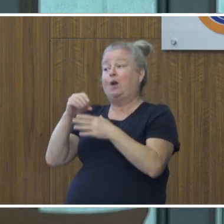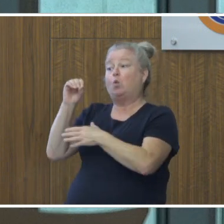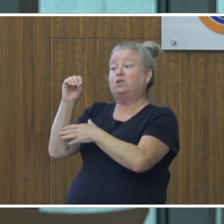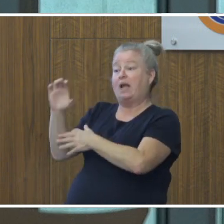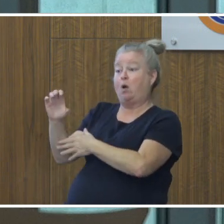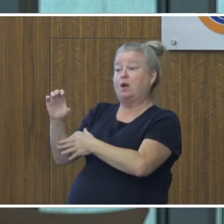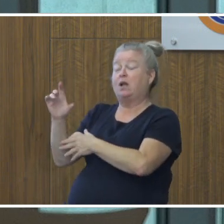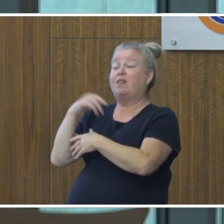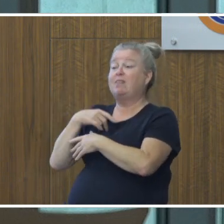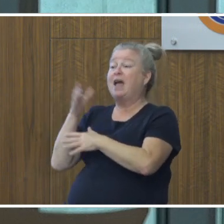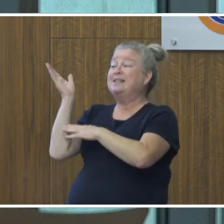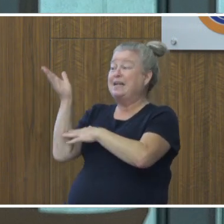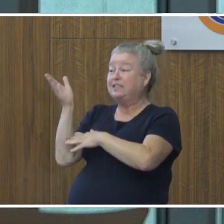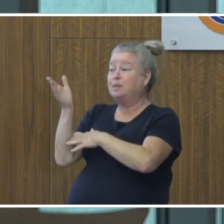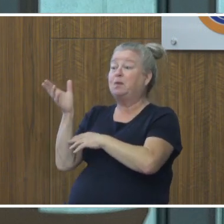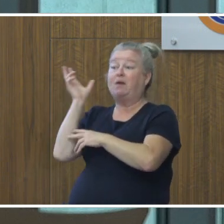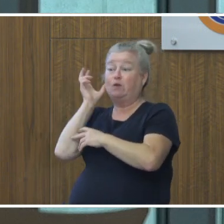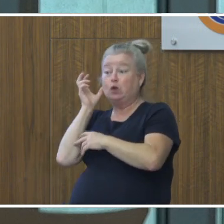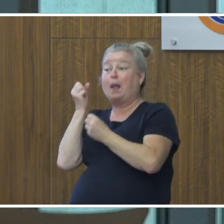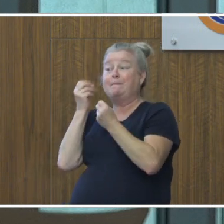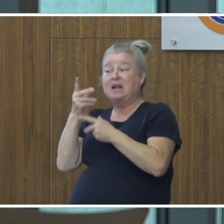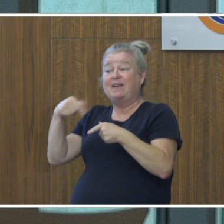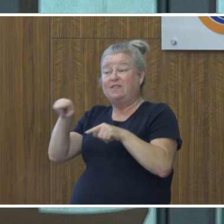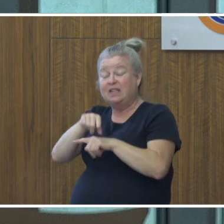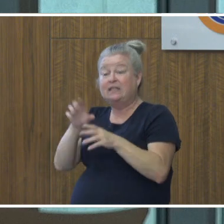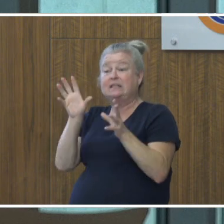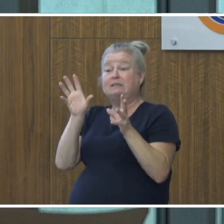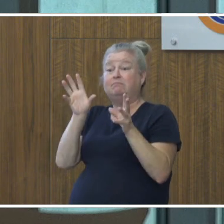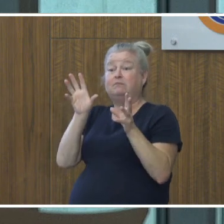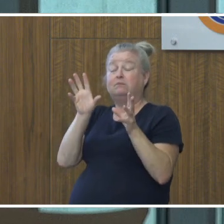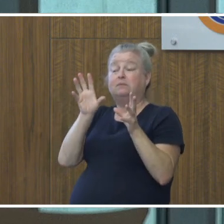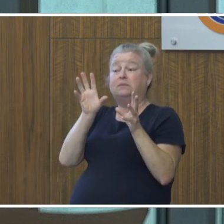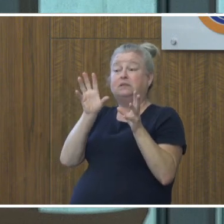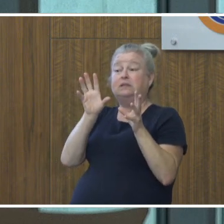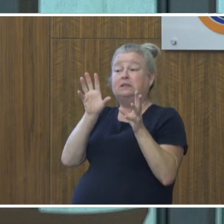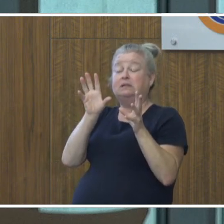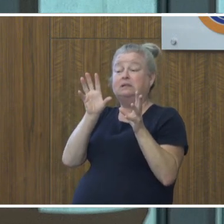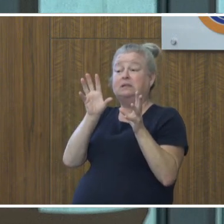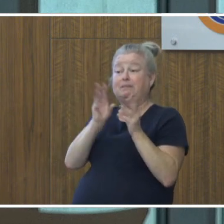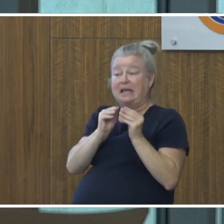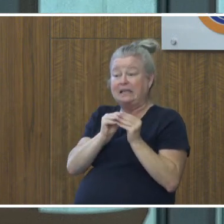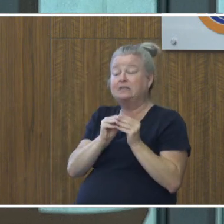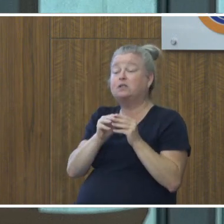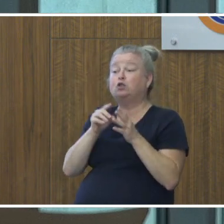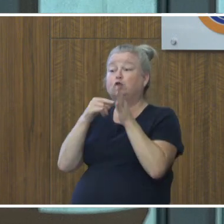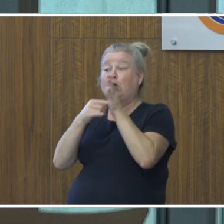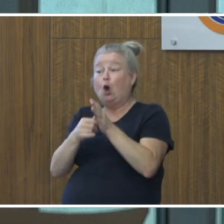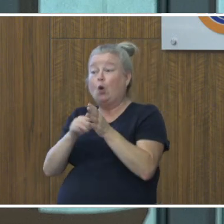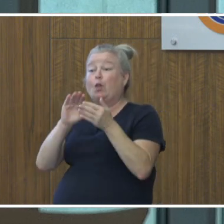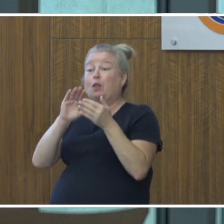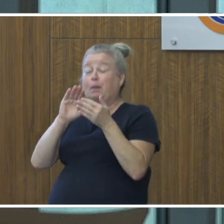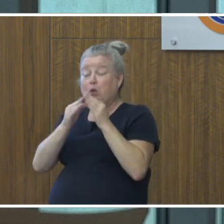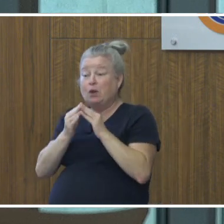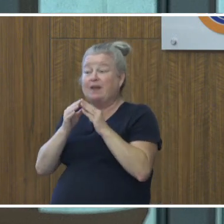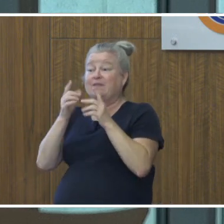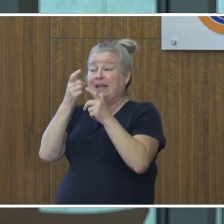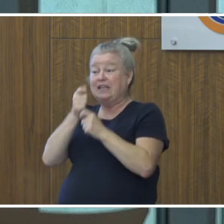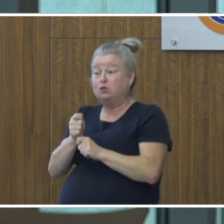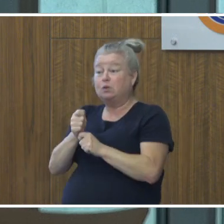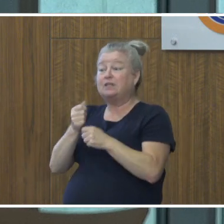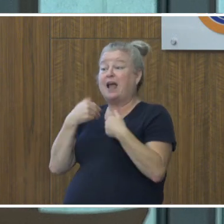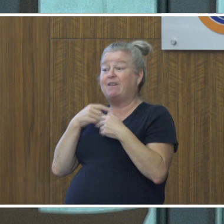And the testimony that has been heard at many of these hearings show that there are communities of interest in Orange County that are made up of